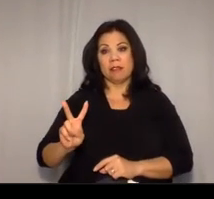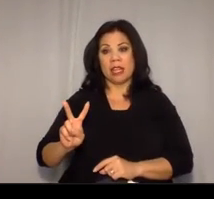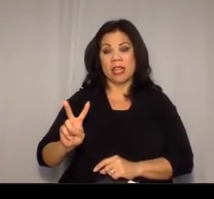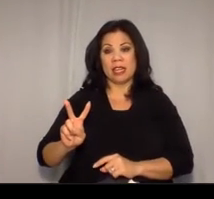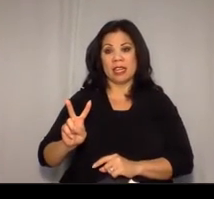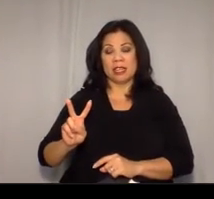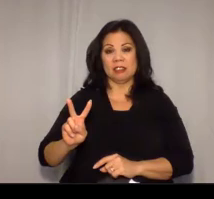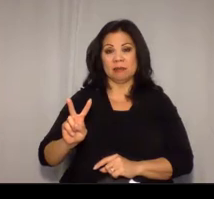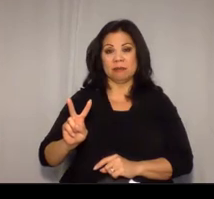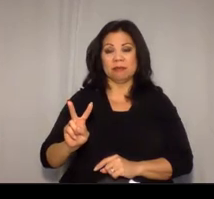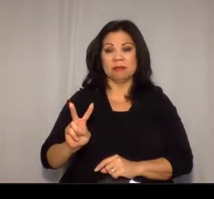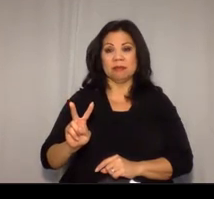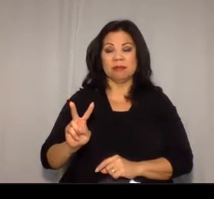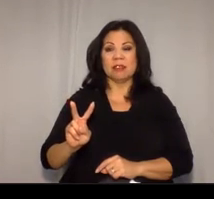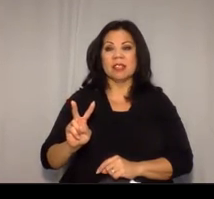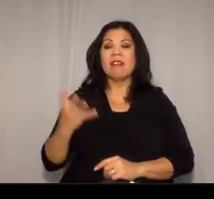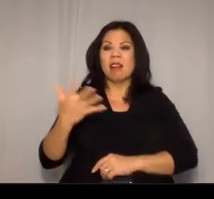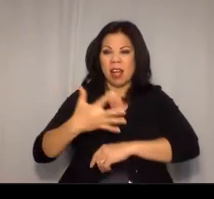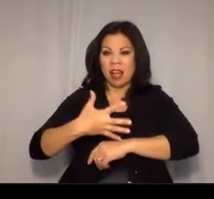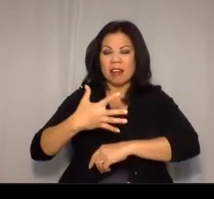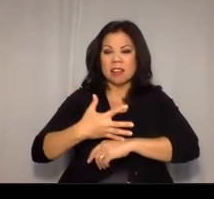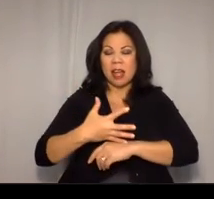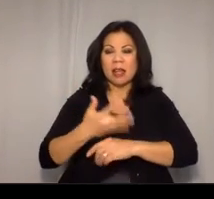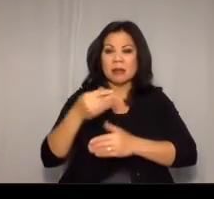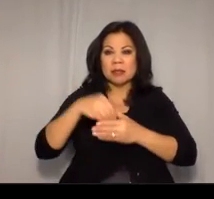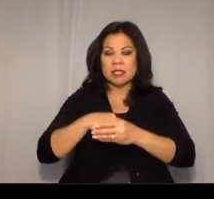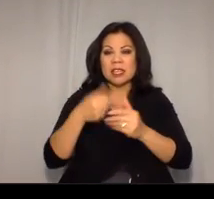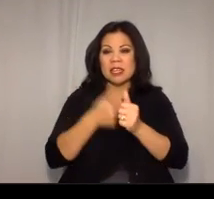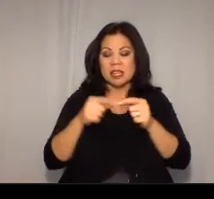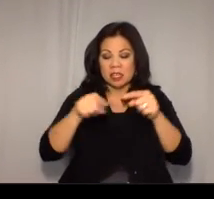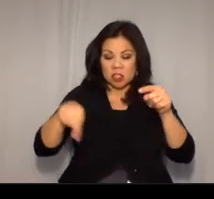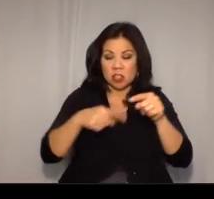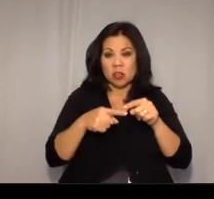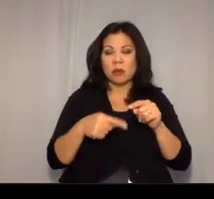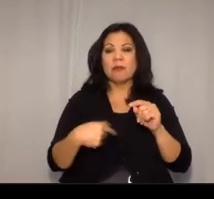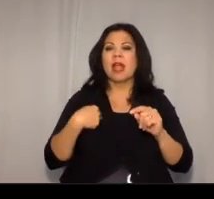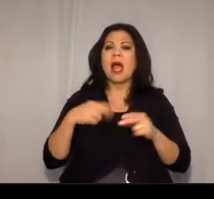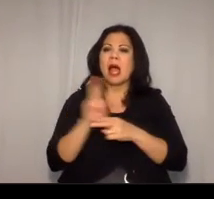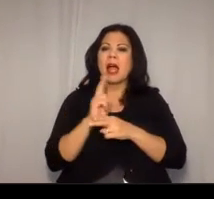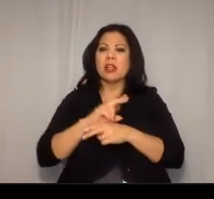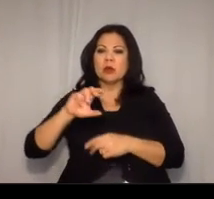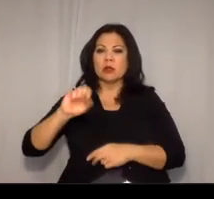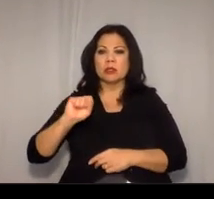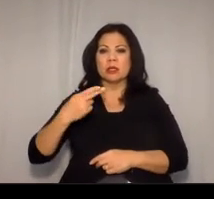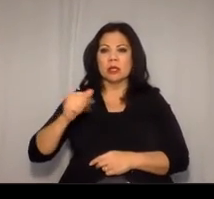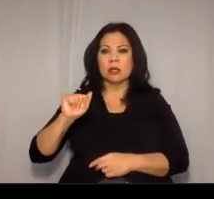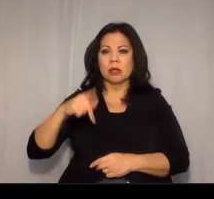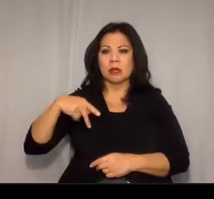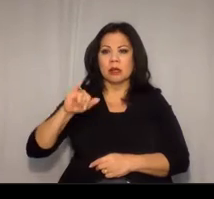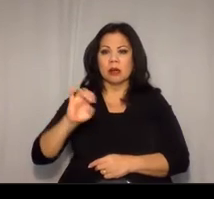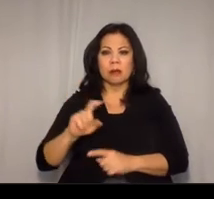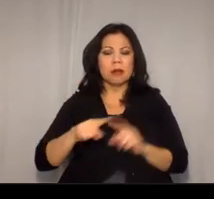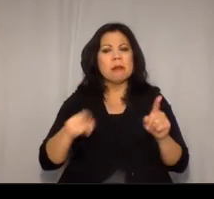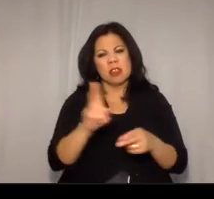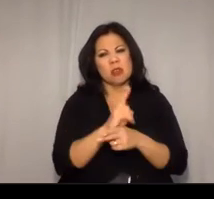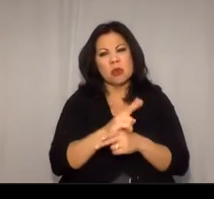times in each circle. So I'm going to go ahead, and by the way, of course, I drew this with Sharpie so you can see it, but you're welcome to use a pencil. And